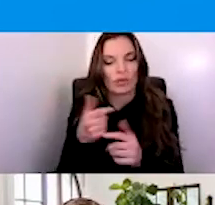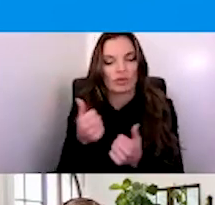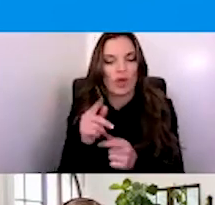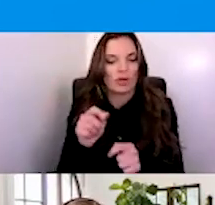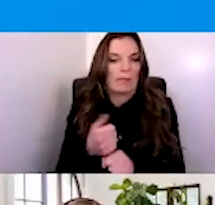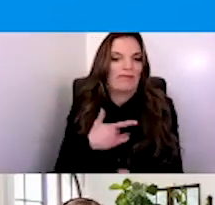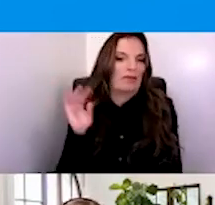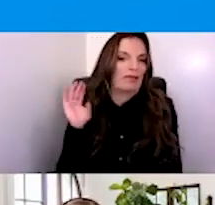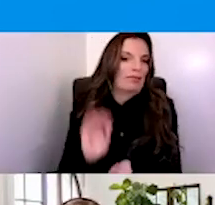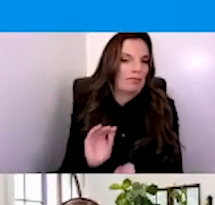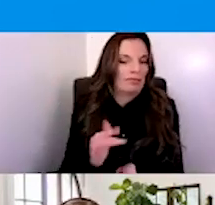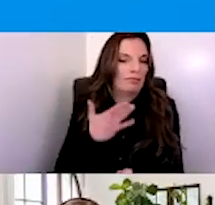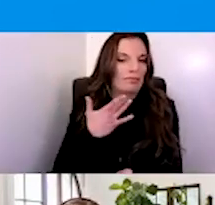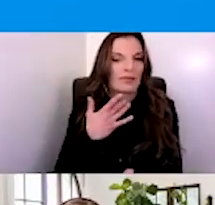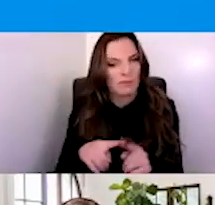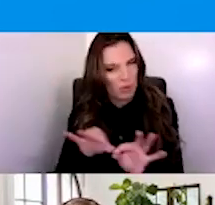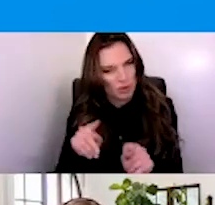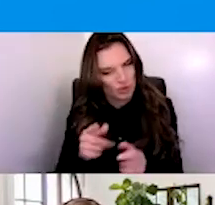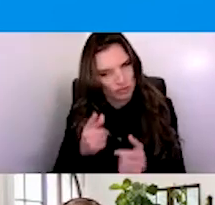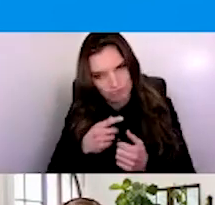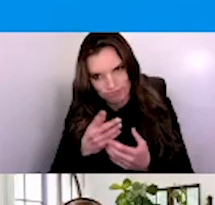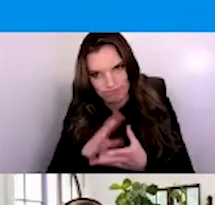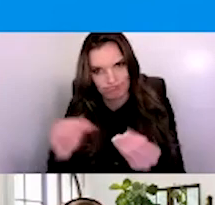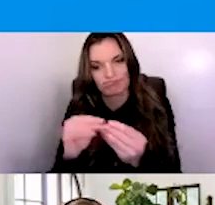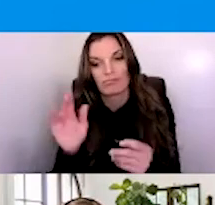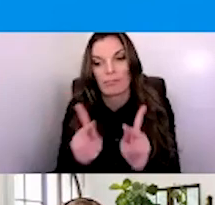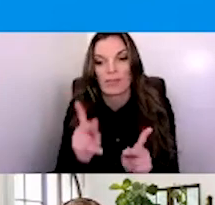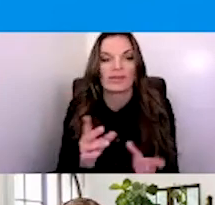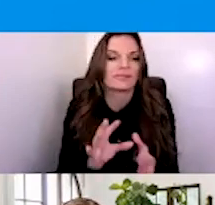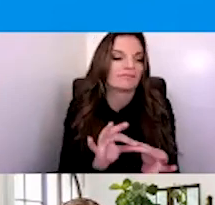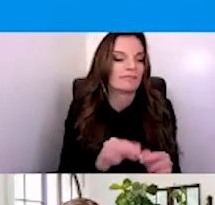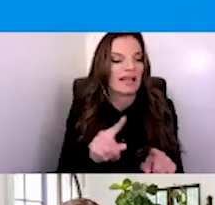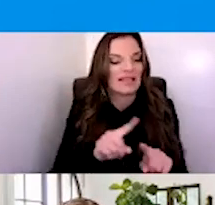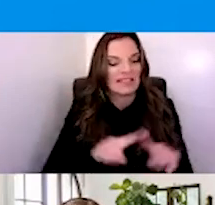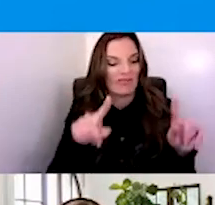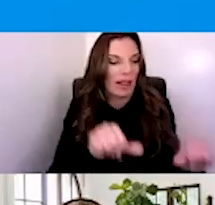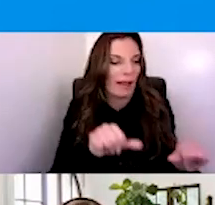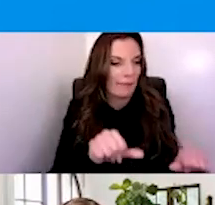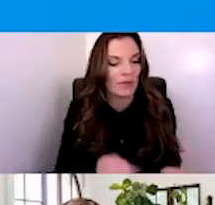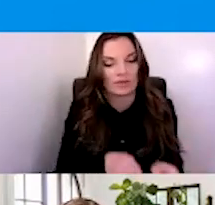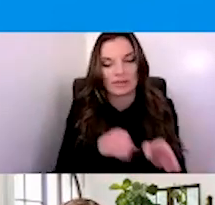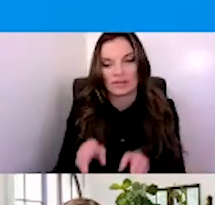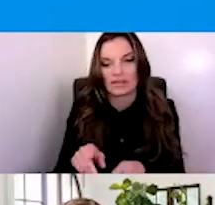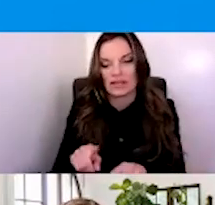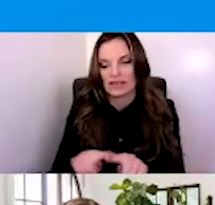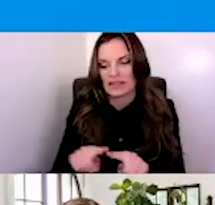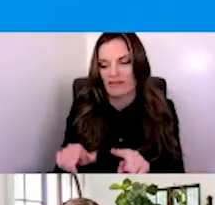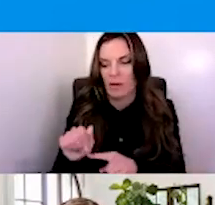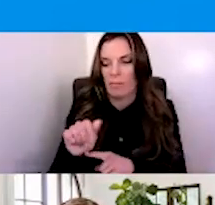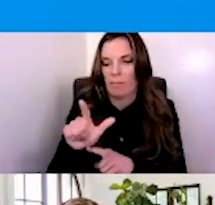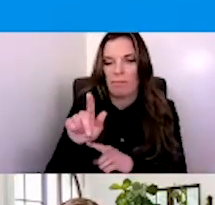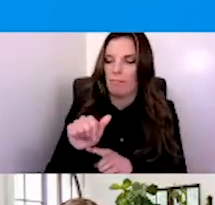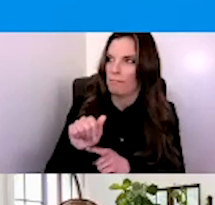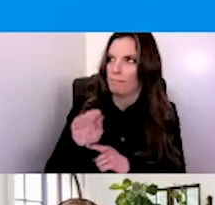Because when I hear people saying words like differently abled or diffabled was one combo I